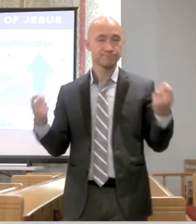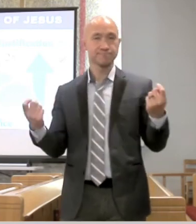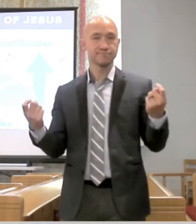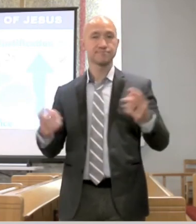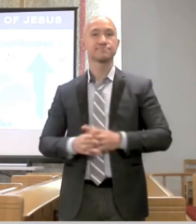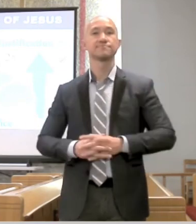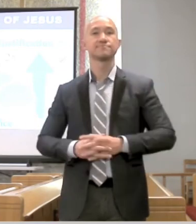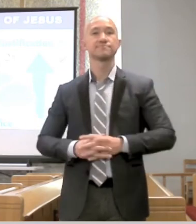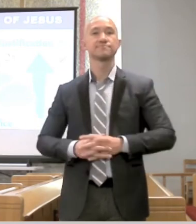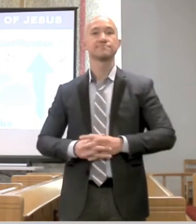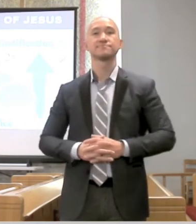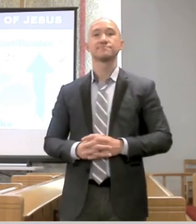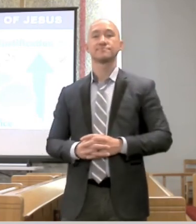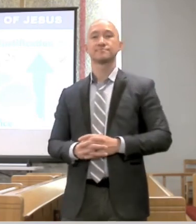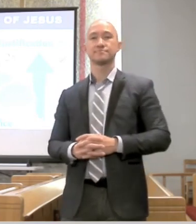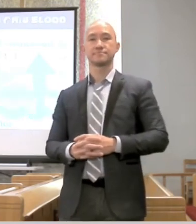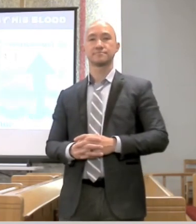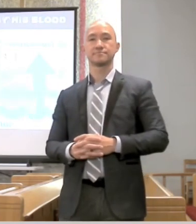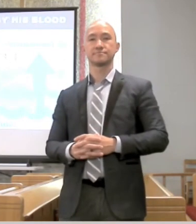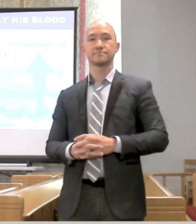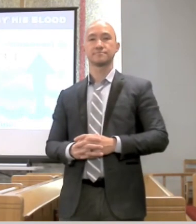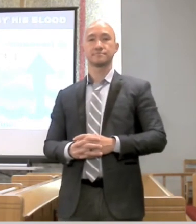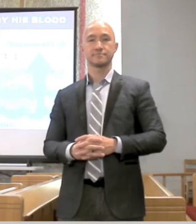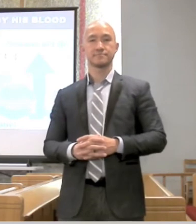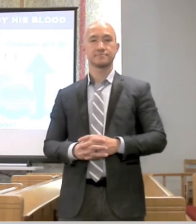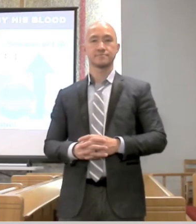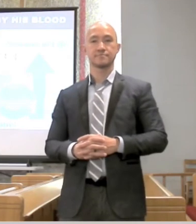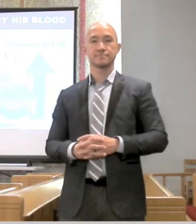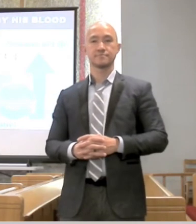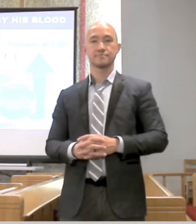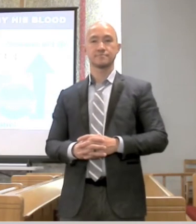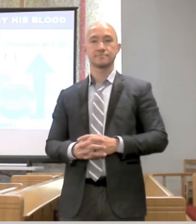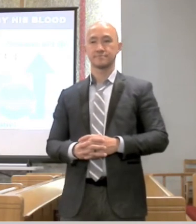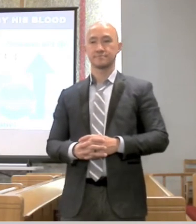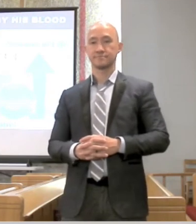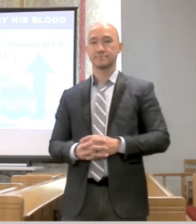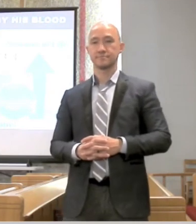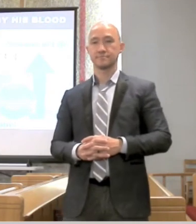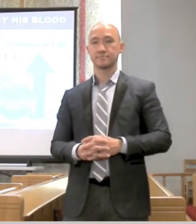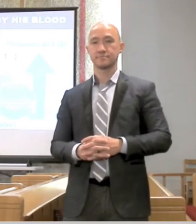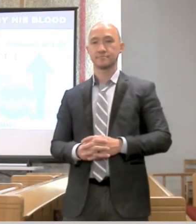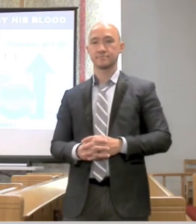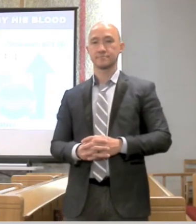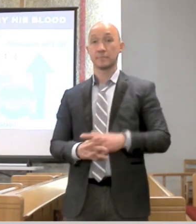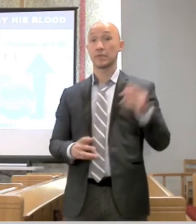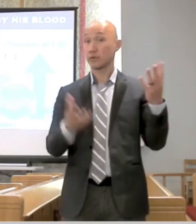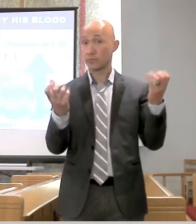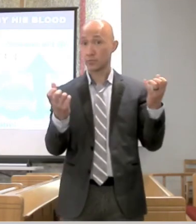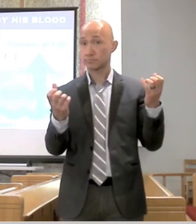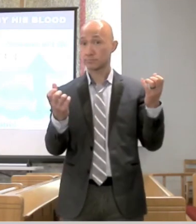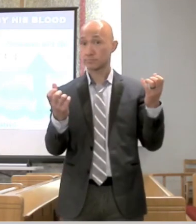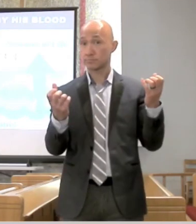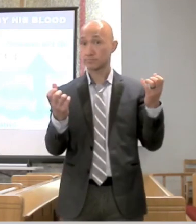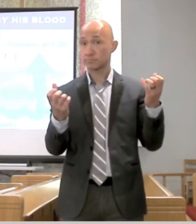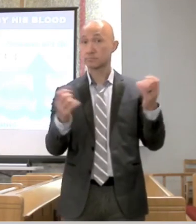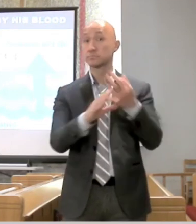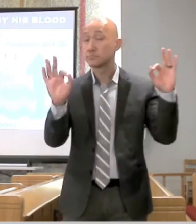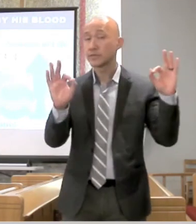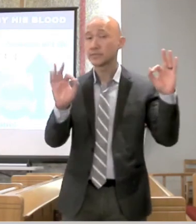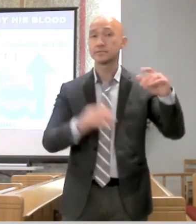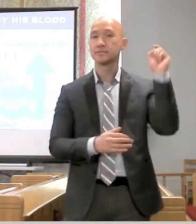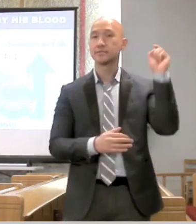the thanksgiving. And how do we do that? We have to take that first step of obedience and identify with